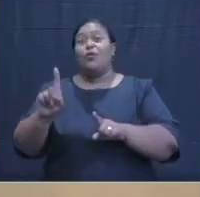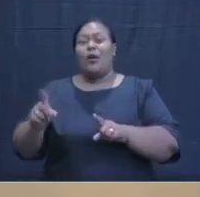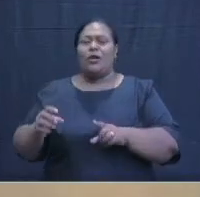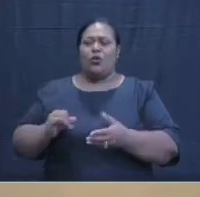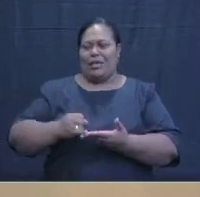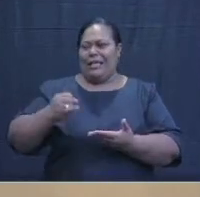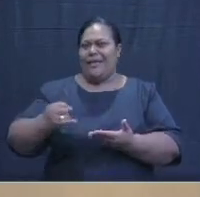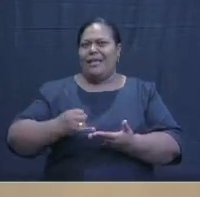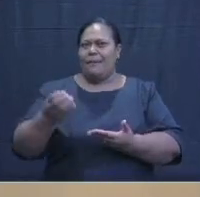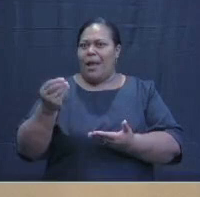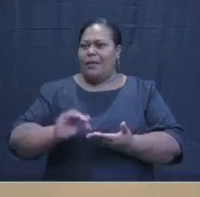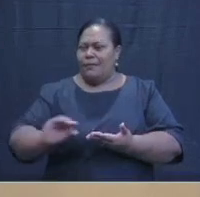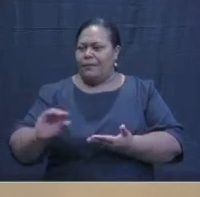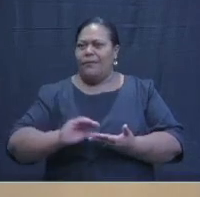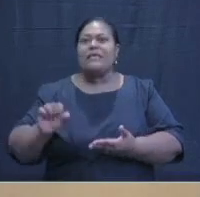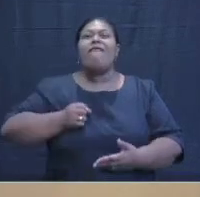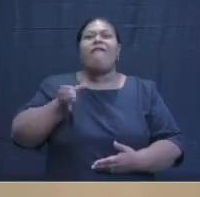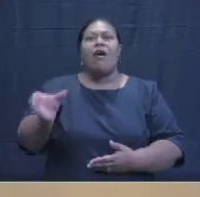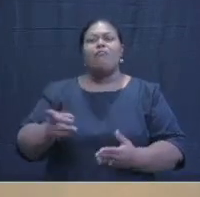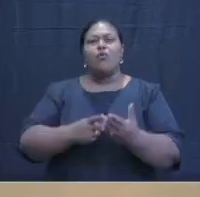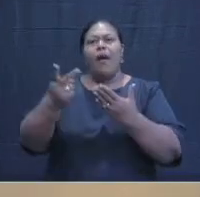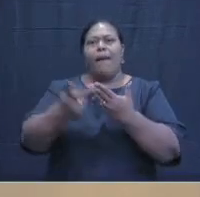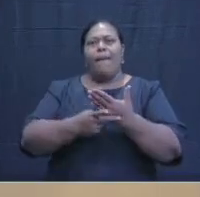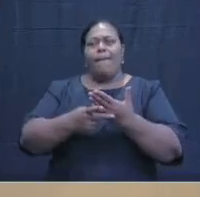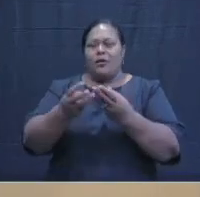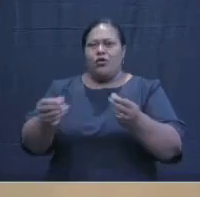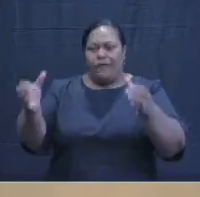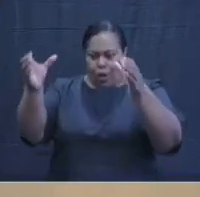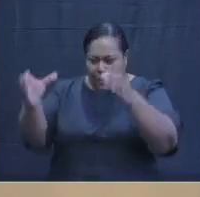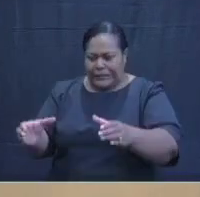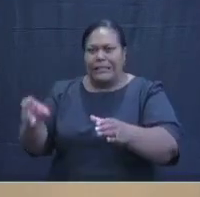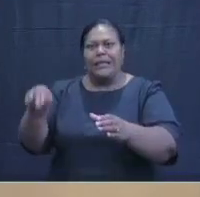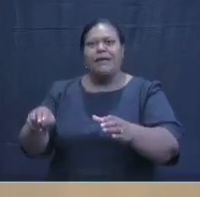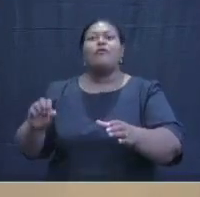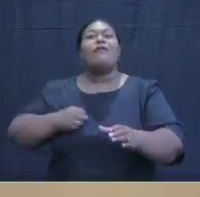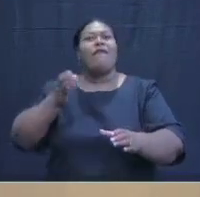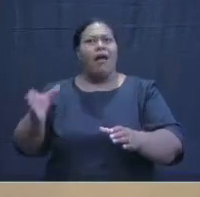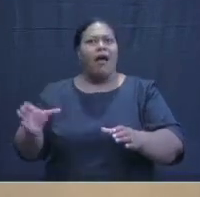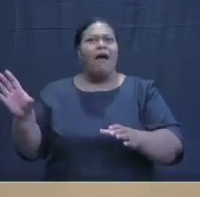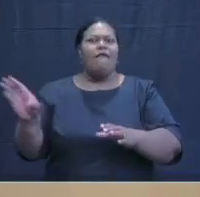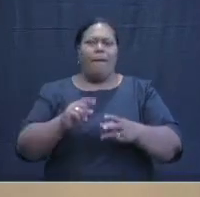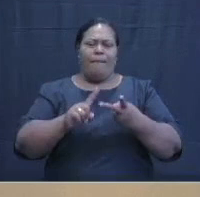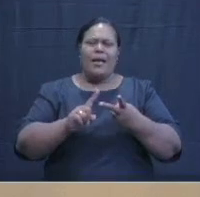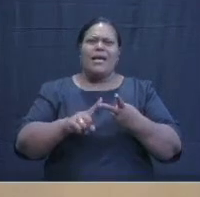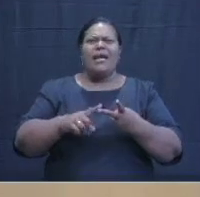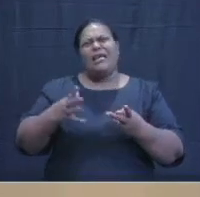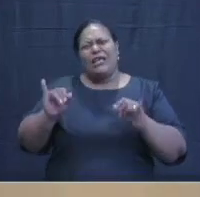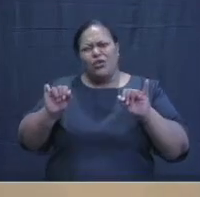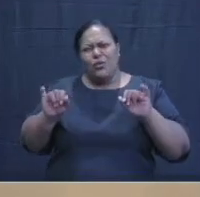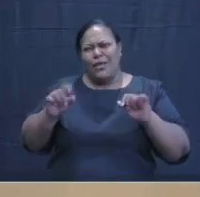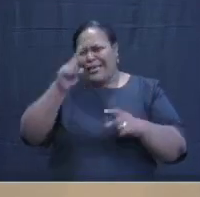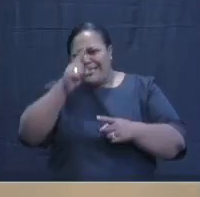survivorship programs that address the holistic needs of survivors, from managing side effects